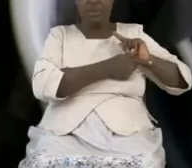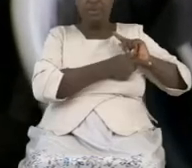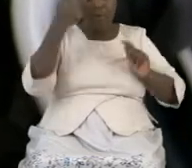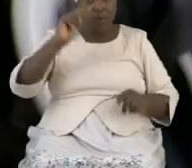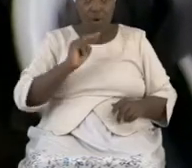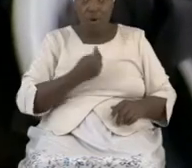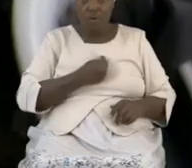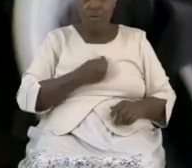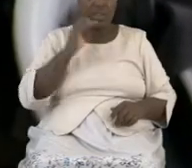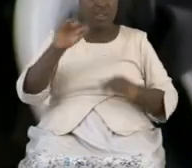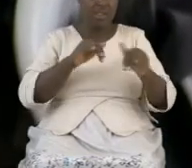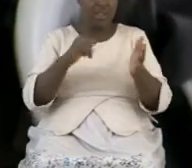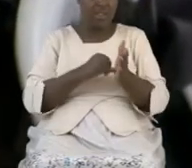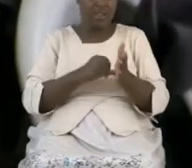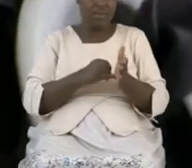For us,